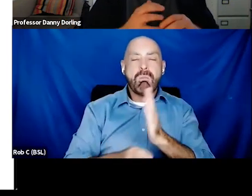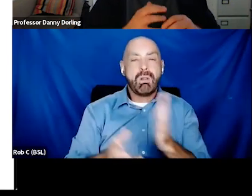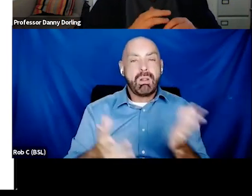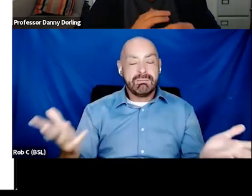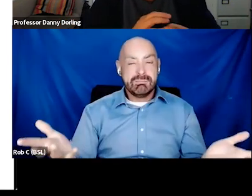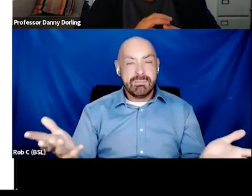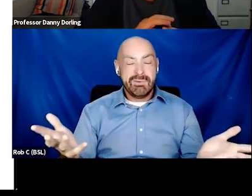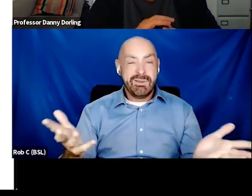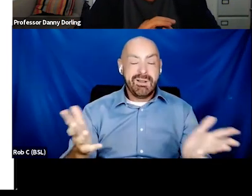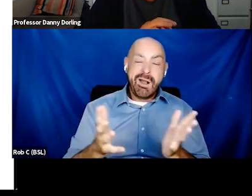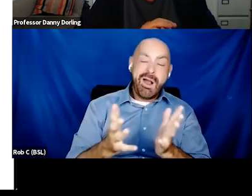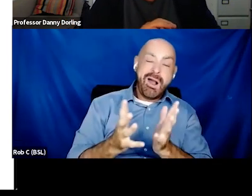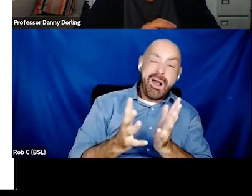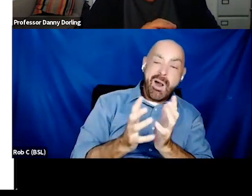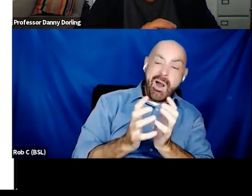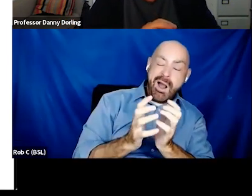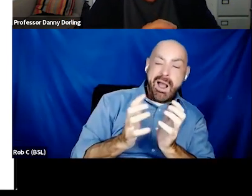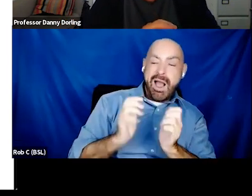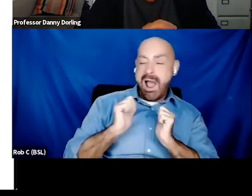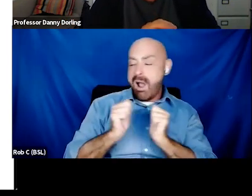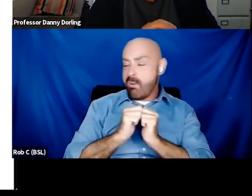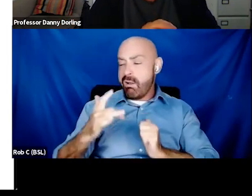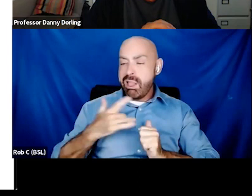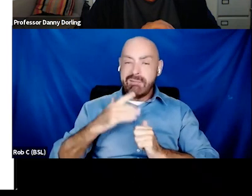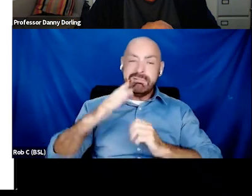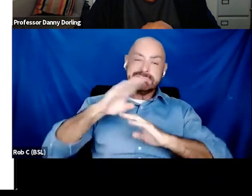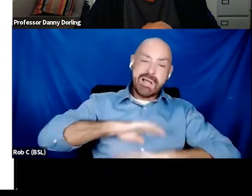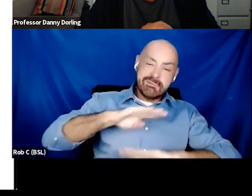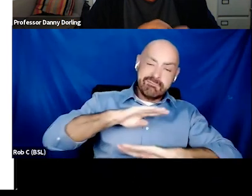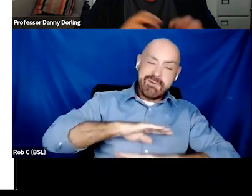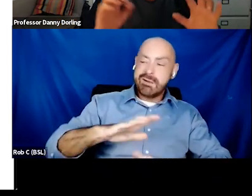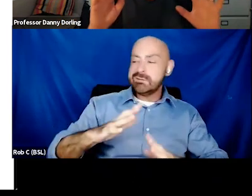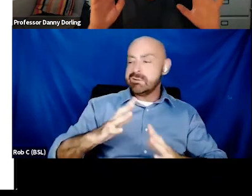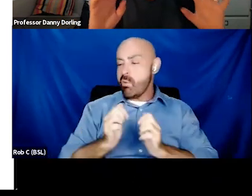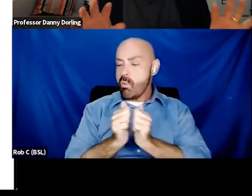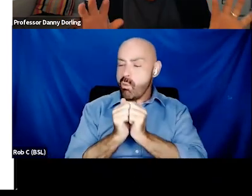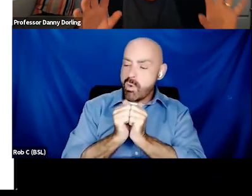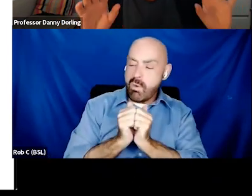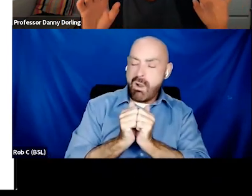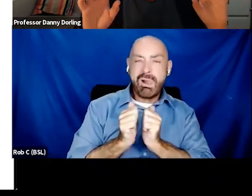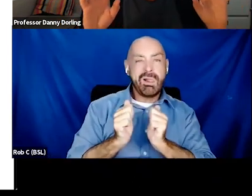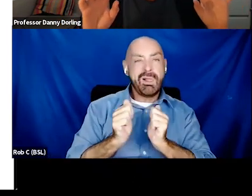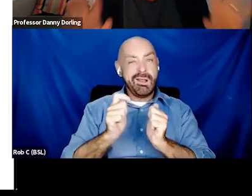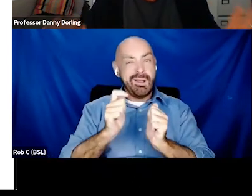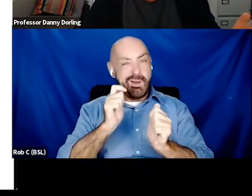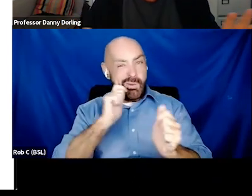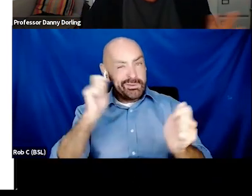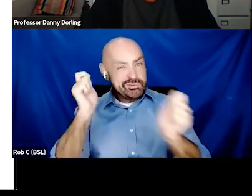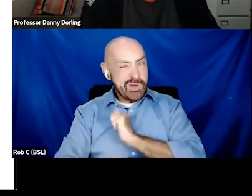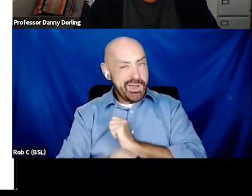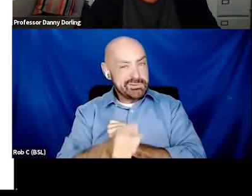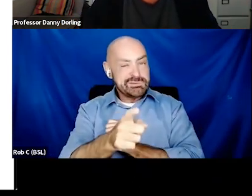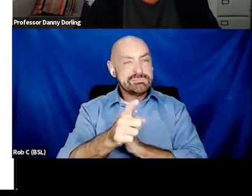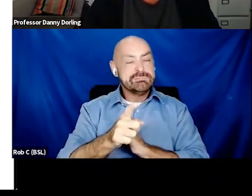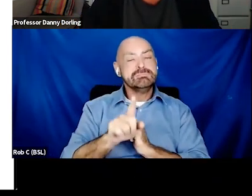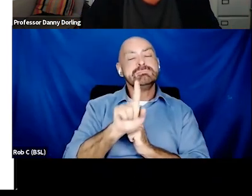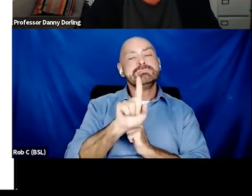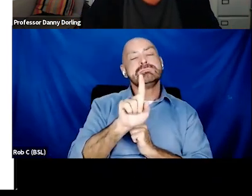worthwhile, anxious and satisfied with life are we? And how has that changed? When you ask people,